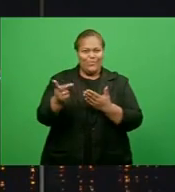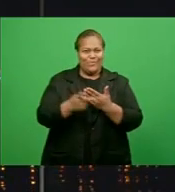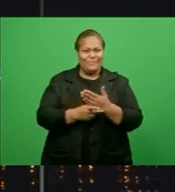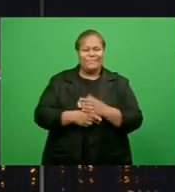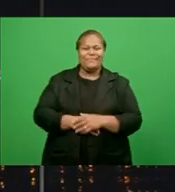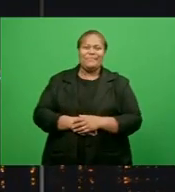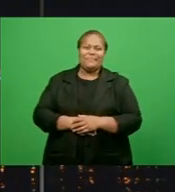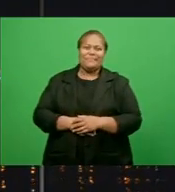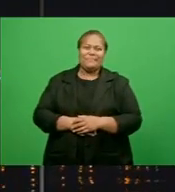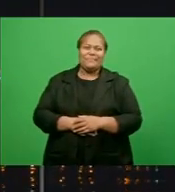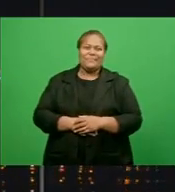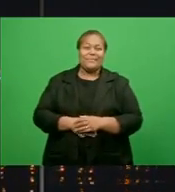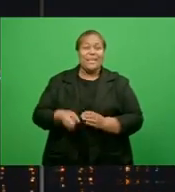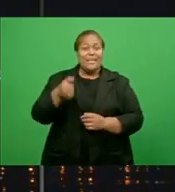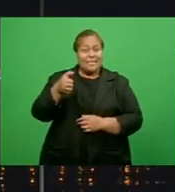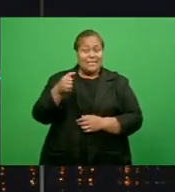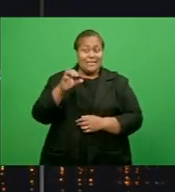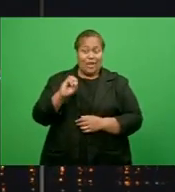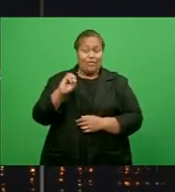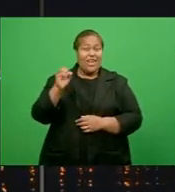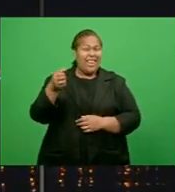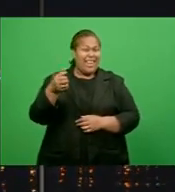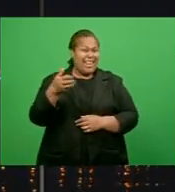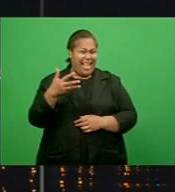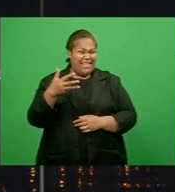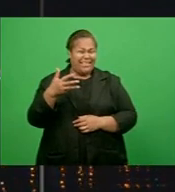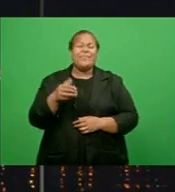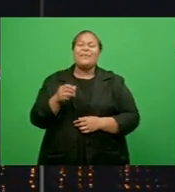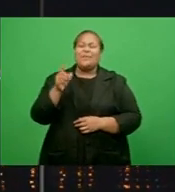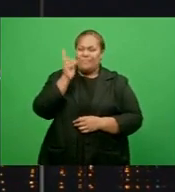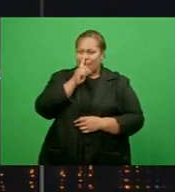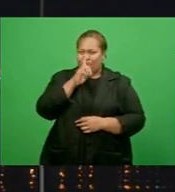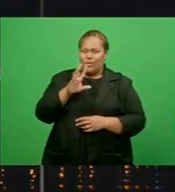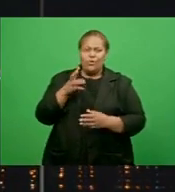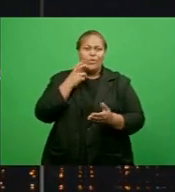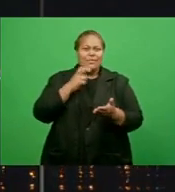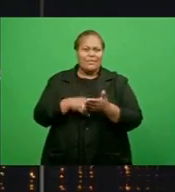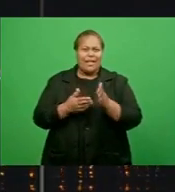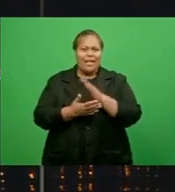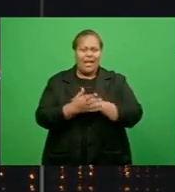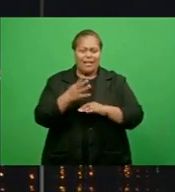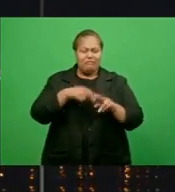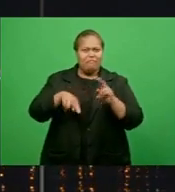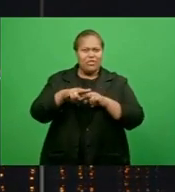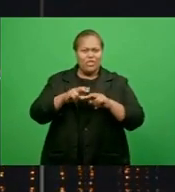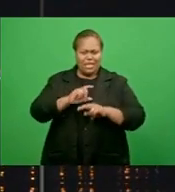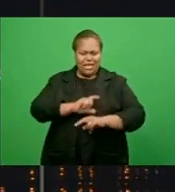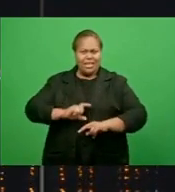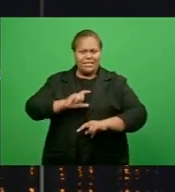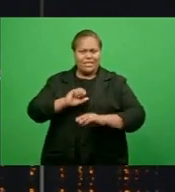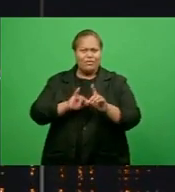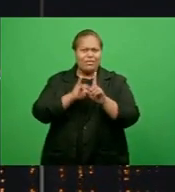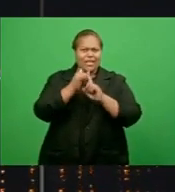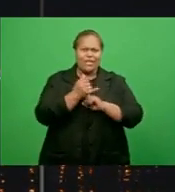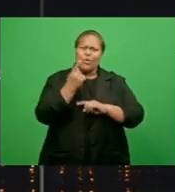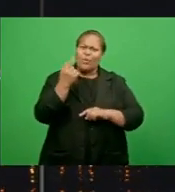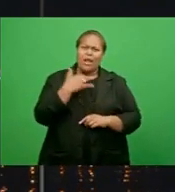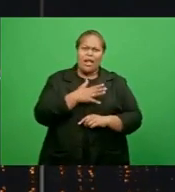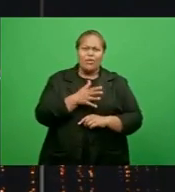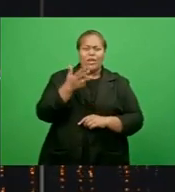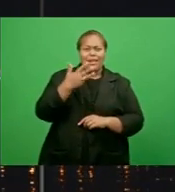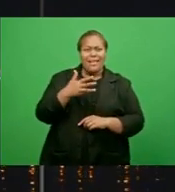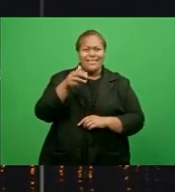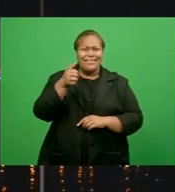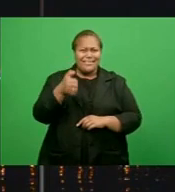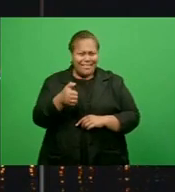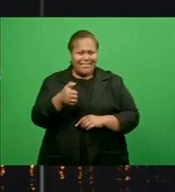News. 609 people have been registered with the Fiji Cancer Society, and 196 newly diagnosed cases